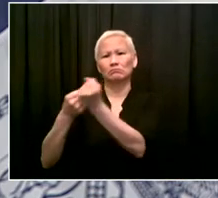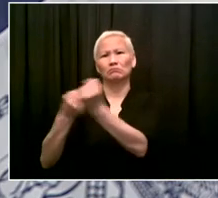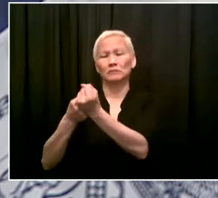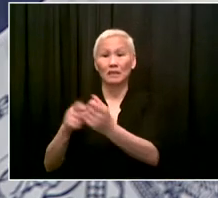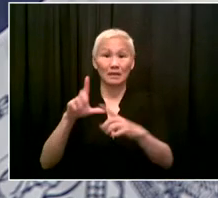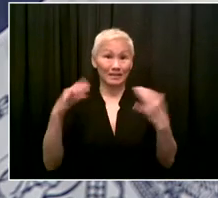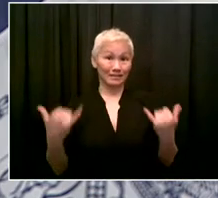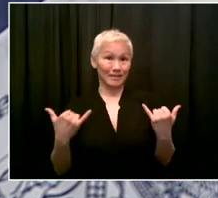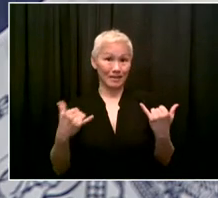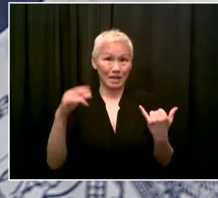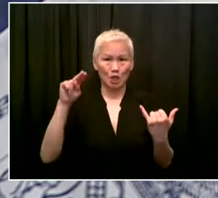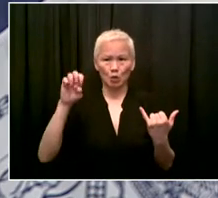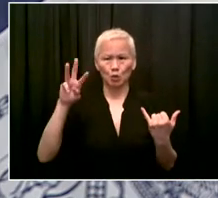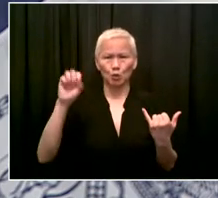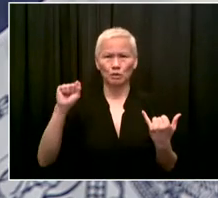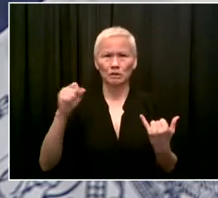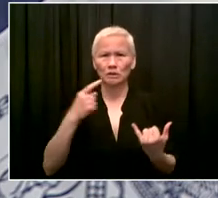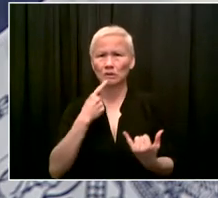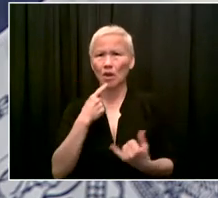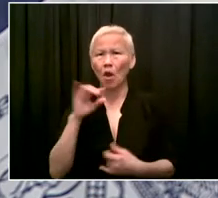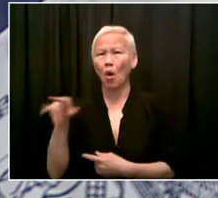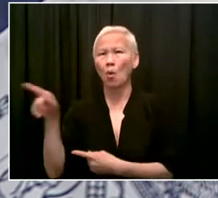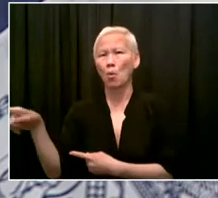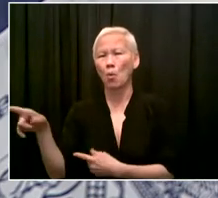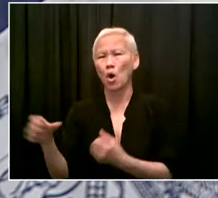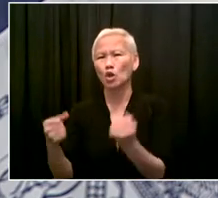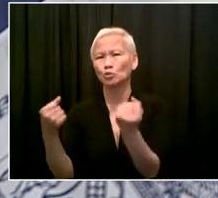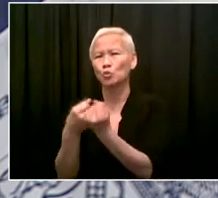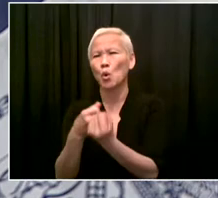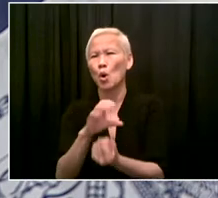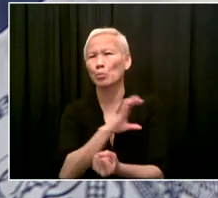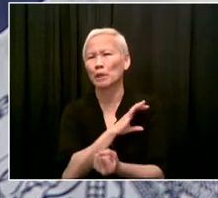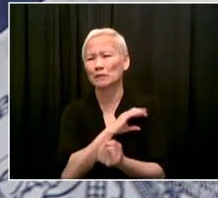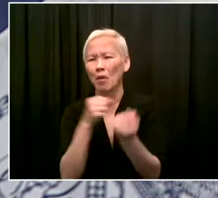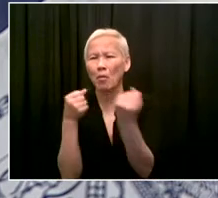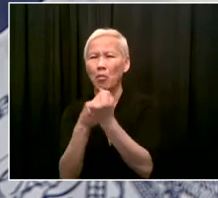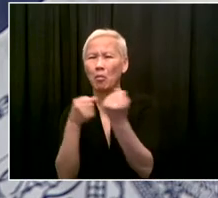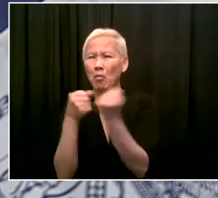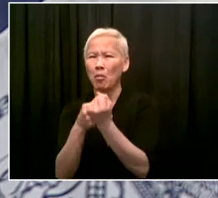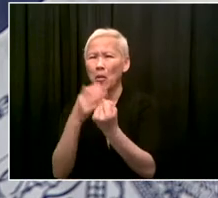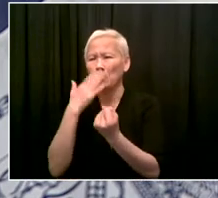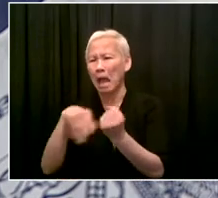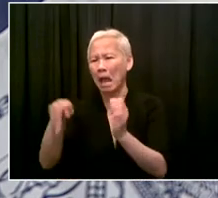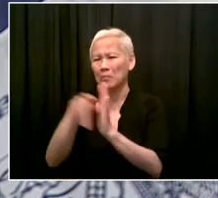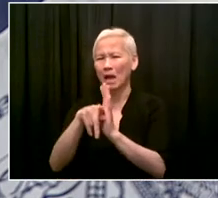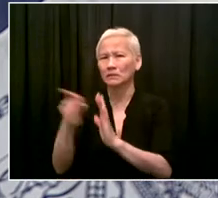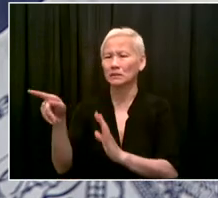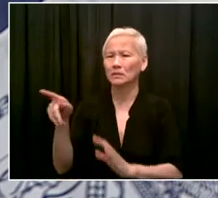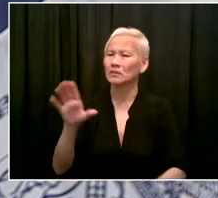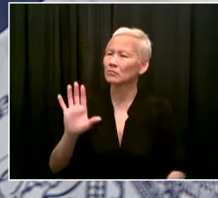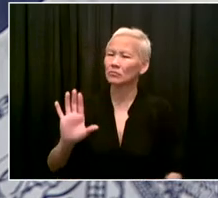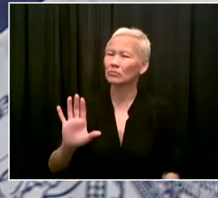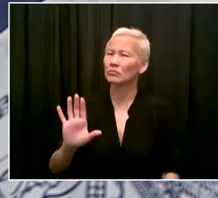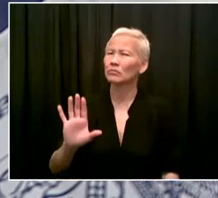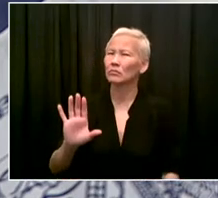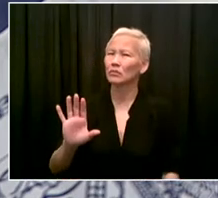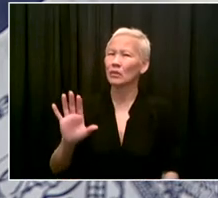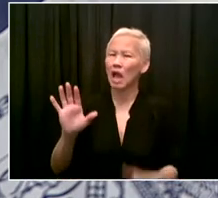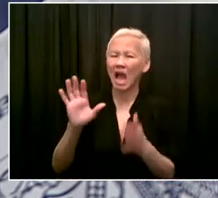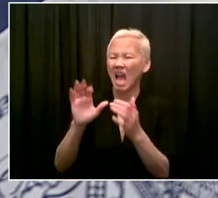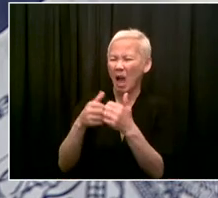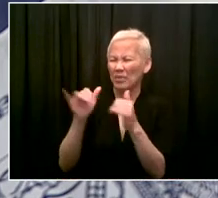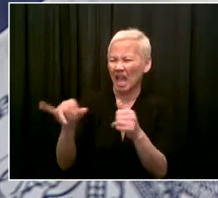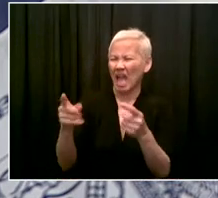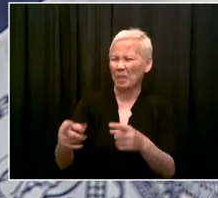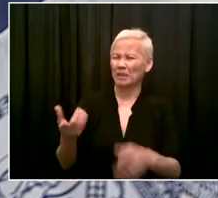I think there's a few times he could have said it more clearly. I believe very fundamentally what he has been saying is there is an appropriate and